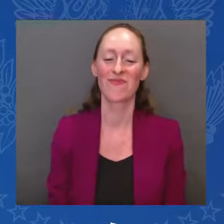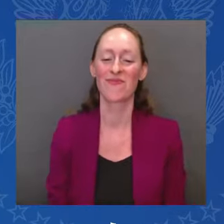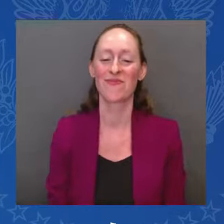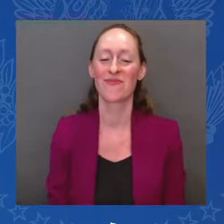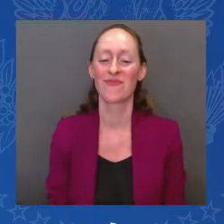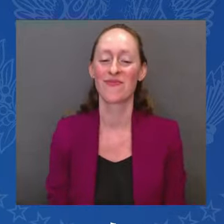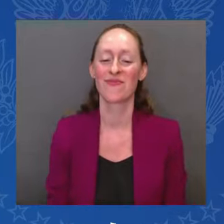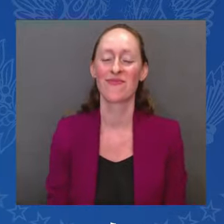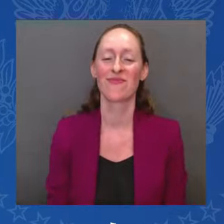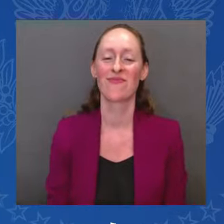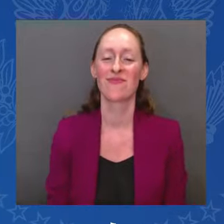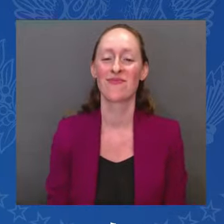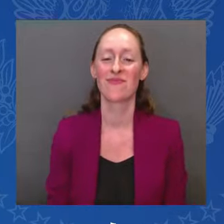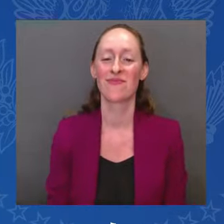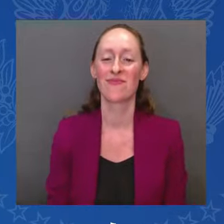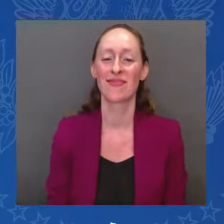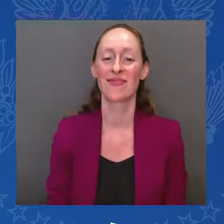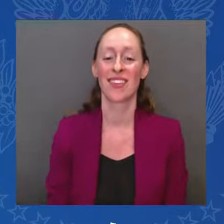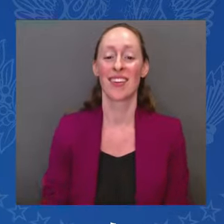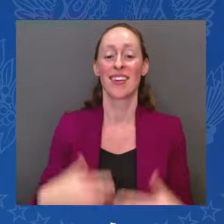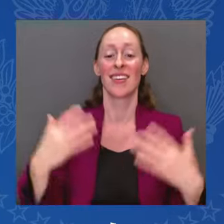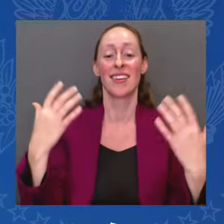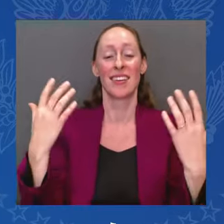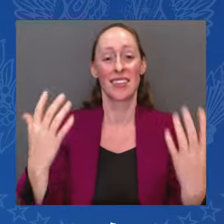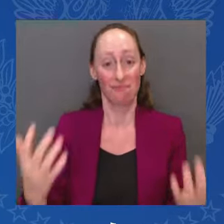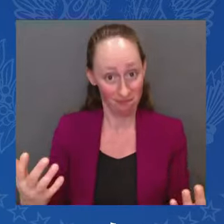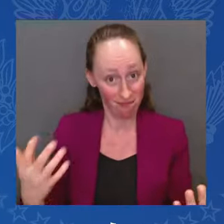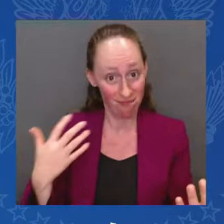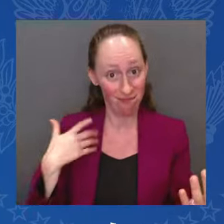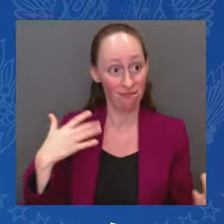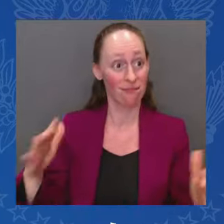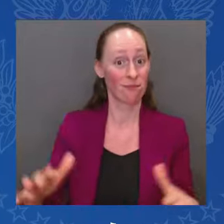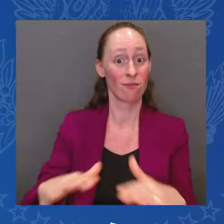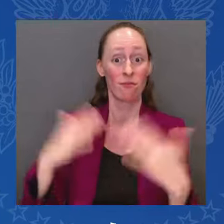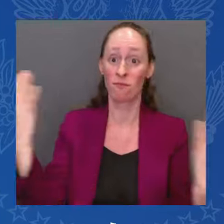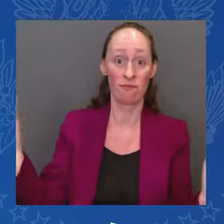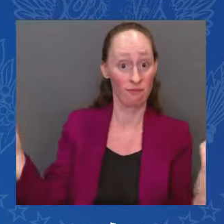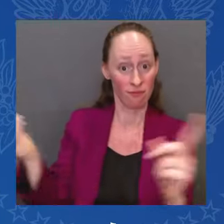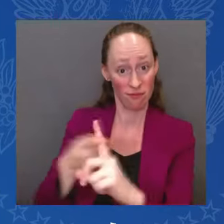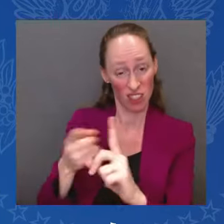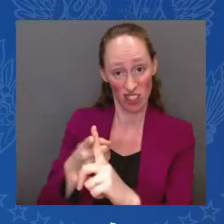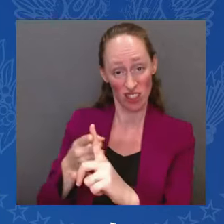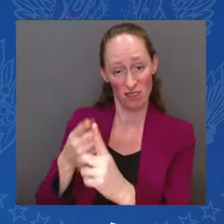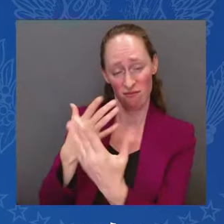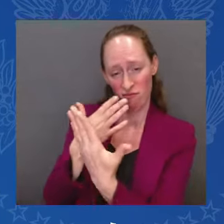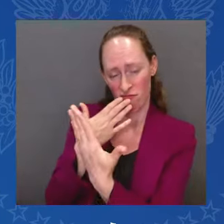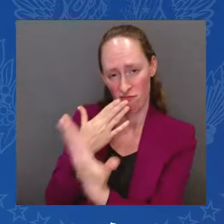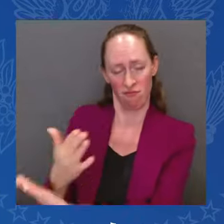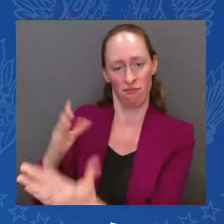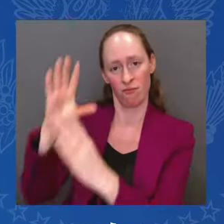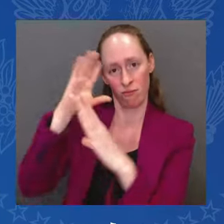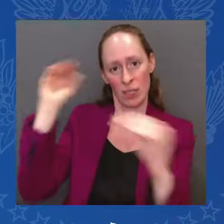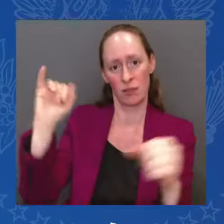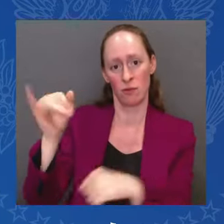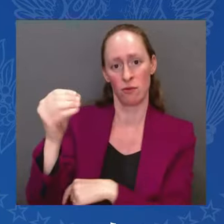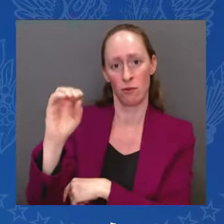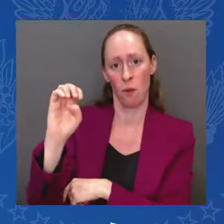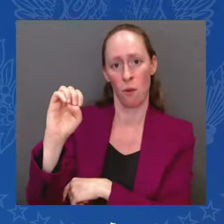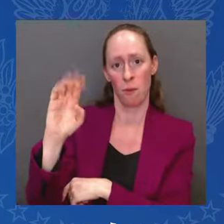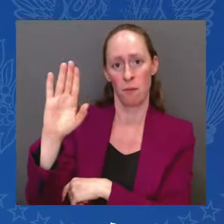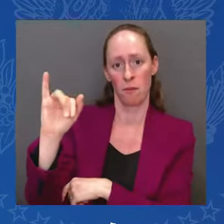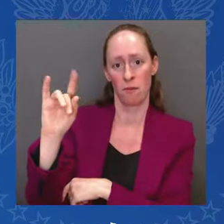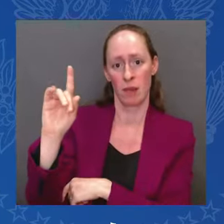So I will start by thanking our President, Joe Biden, for his long-standing leadership in the